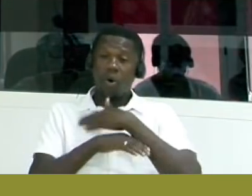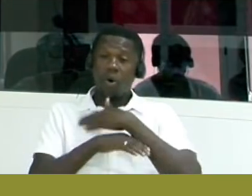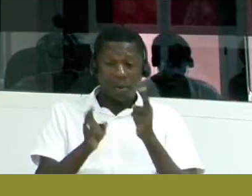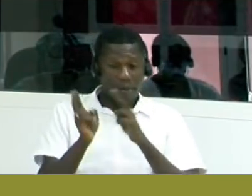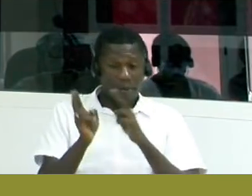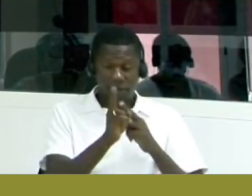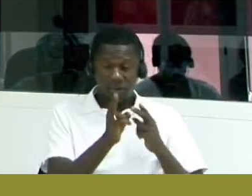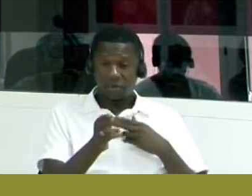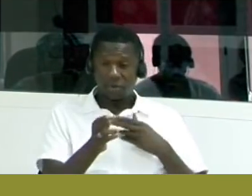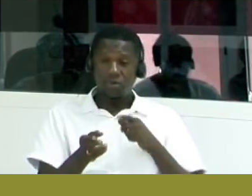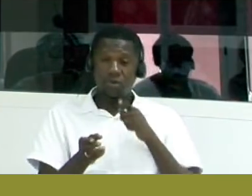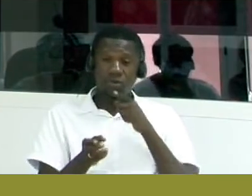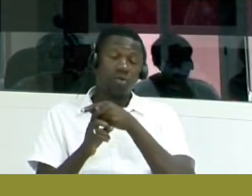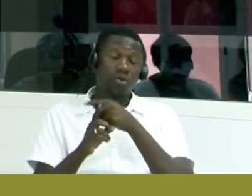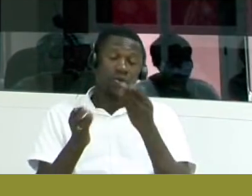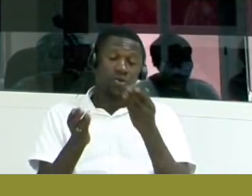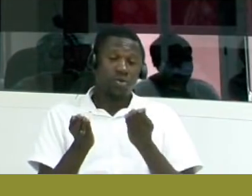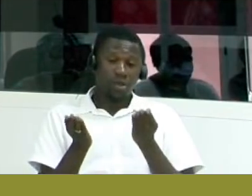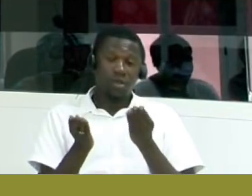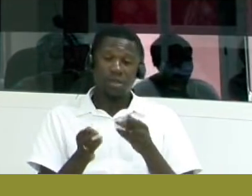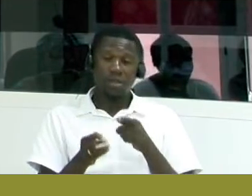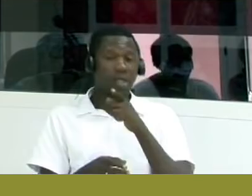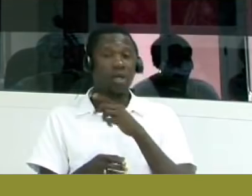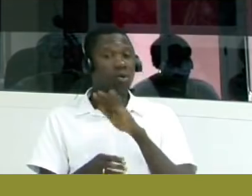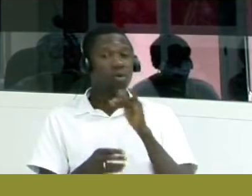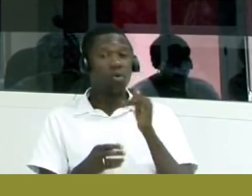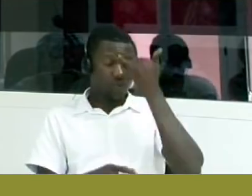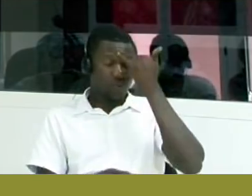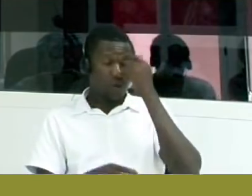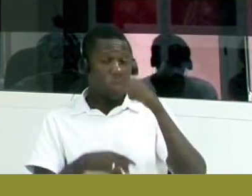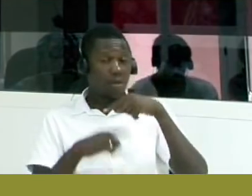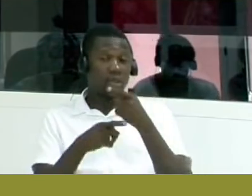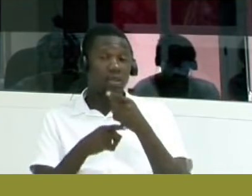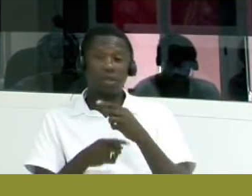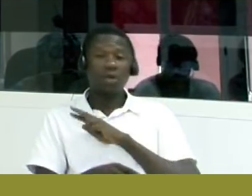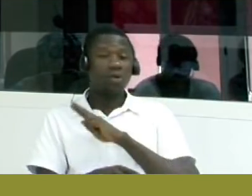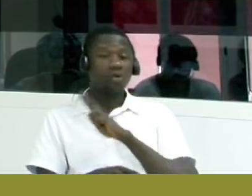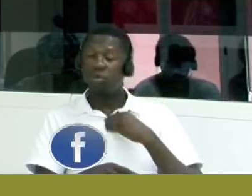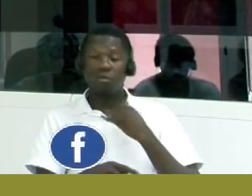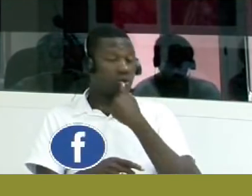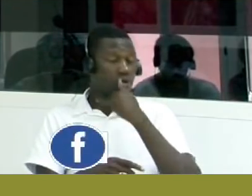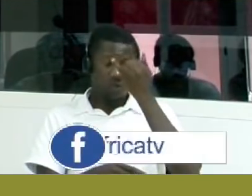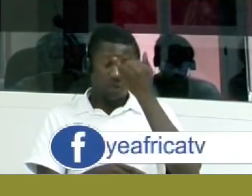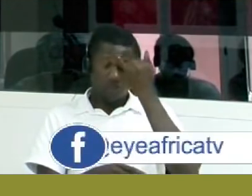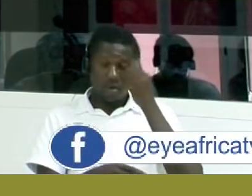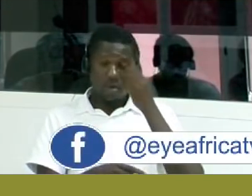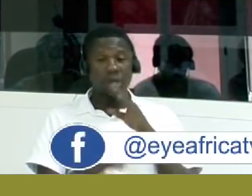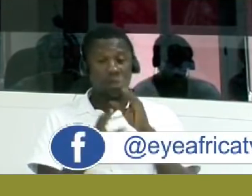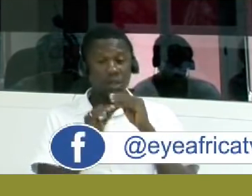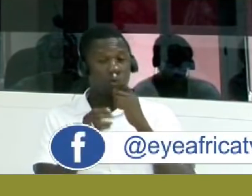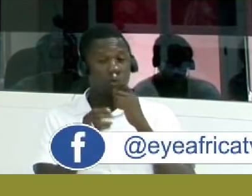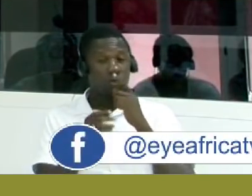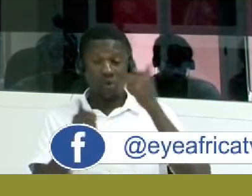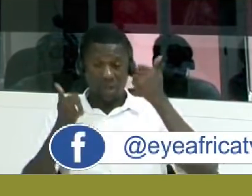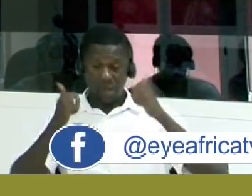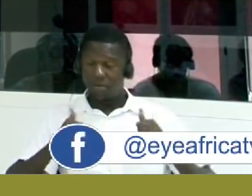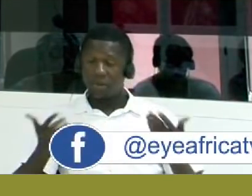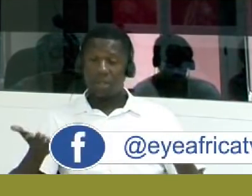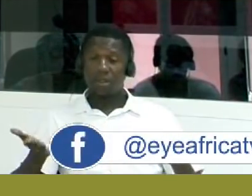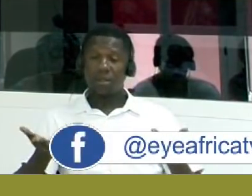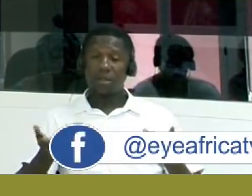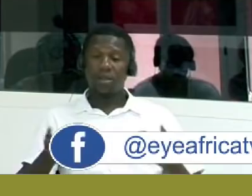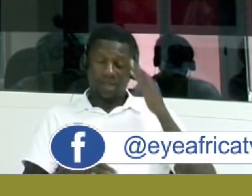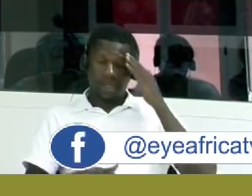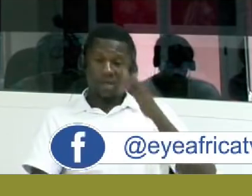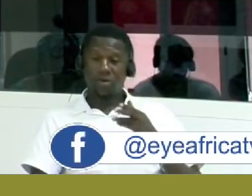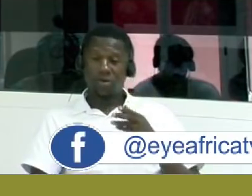Usendu, please don't joke with this kind of thing. He said, no, I'm not joking, I'm telling you, this is what is happening. I said, thanks for the information.